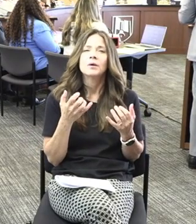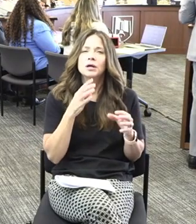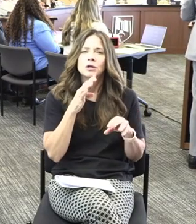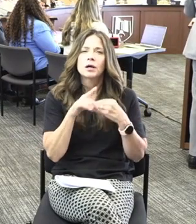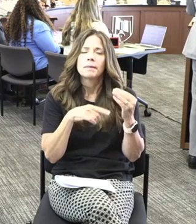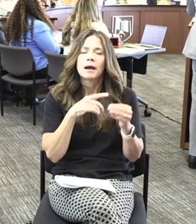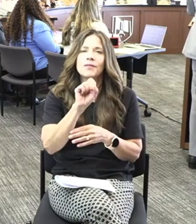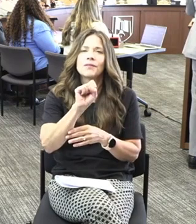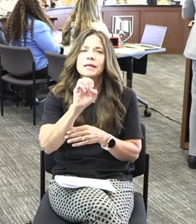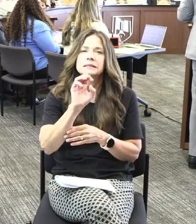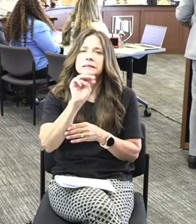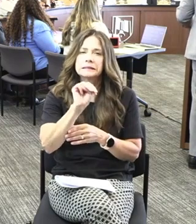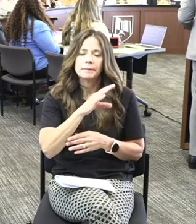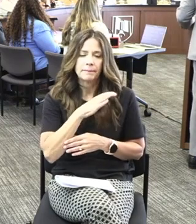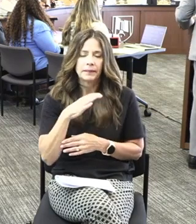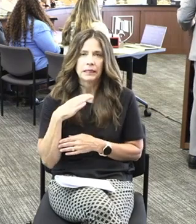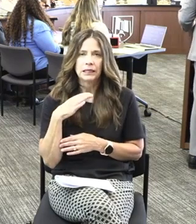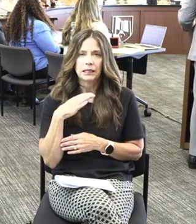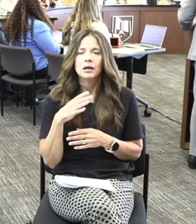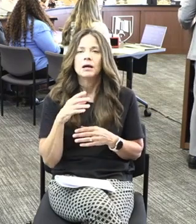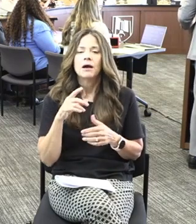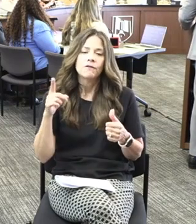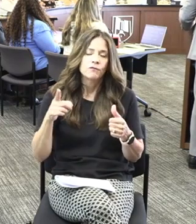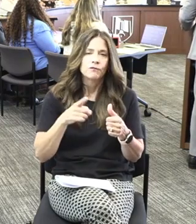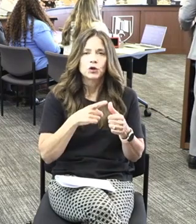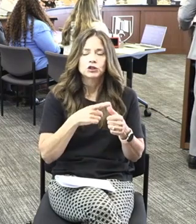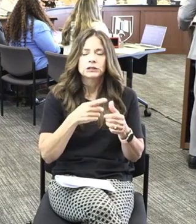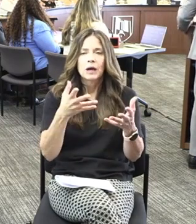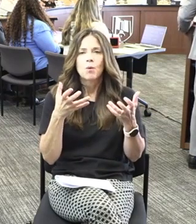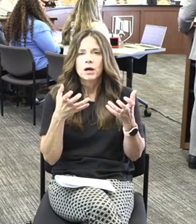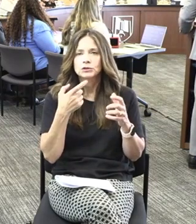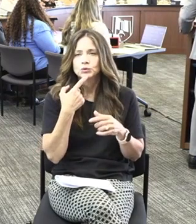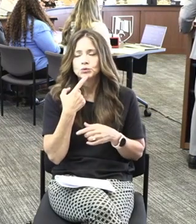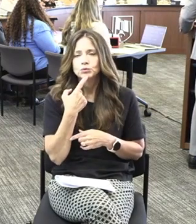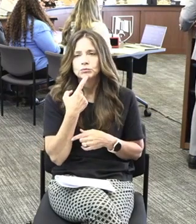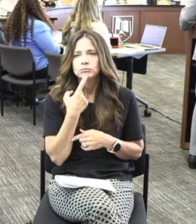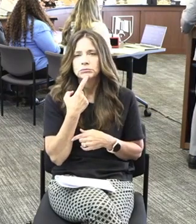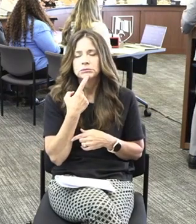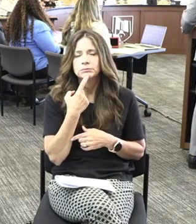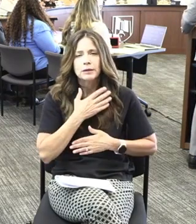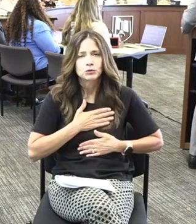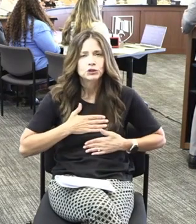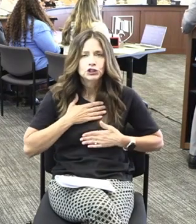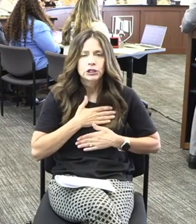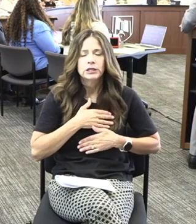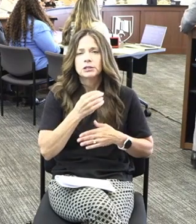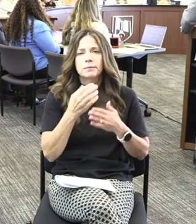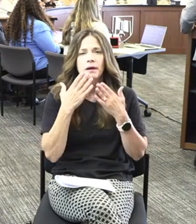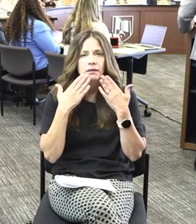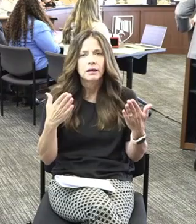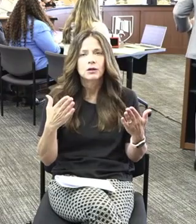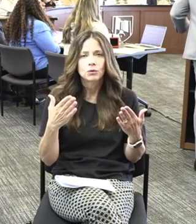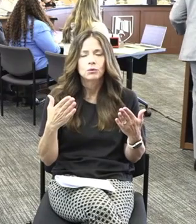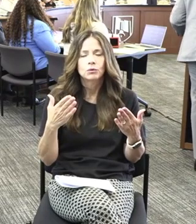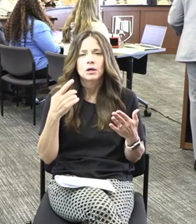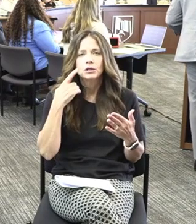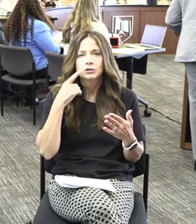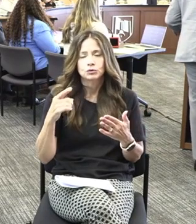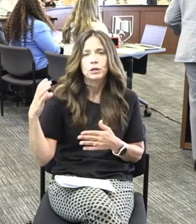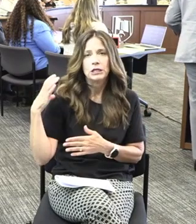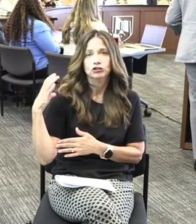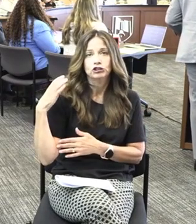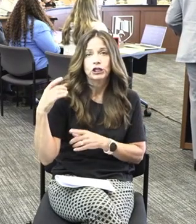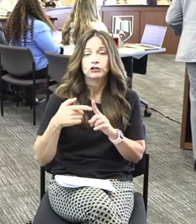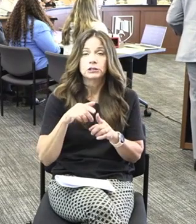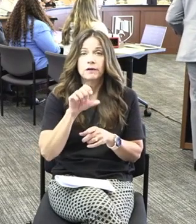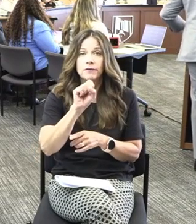real quickly. I first and foremost want to extend my appreciation and my thank you to the chairs of the current